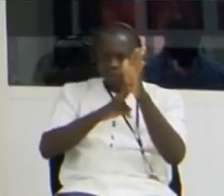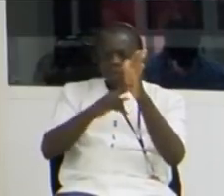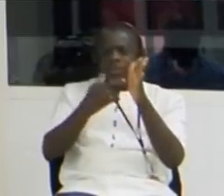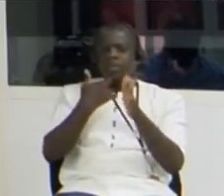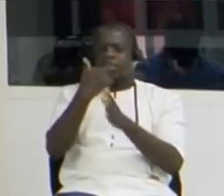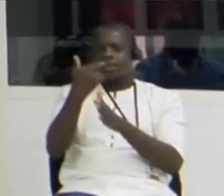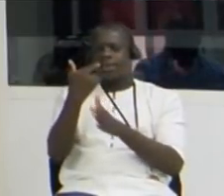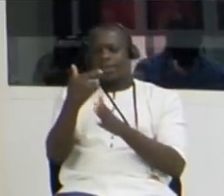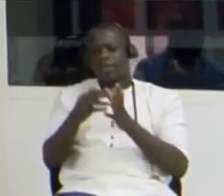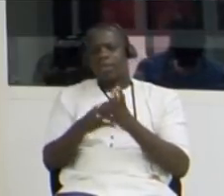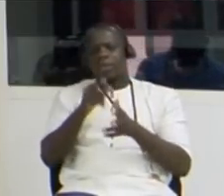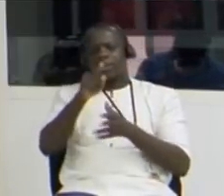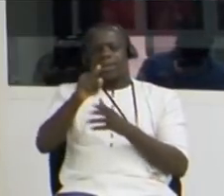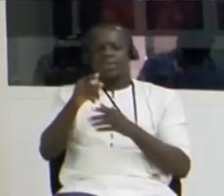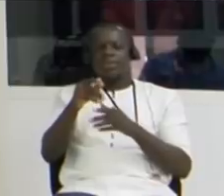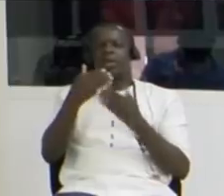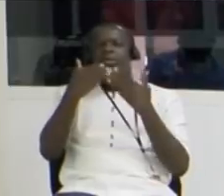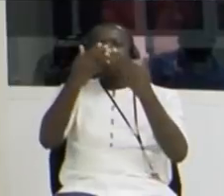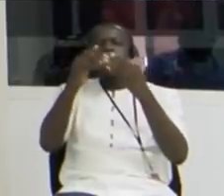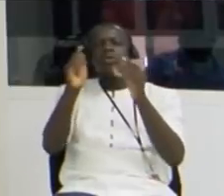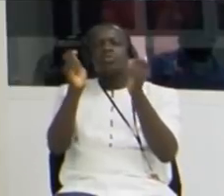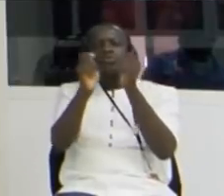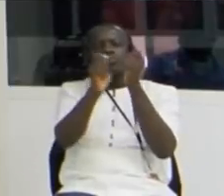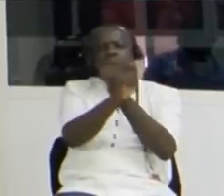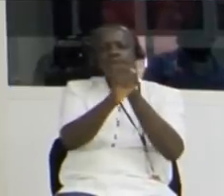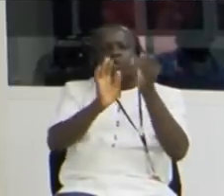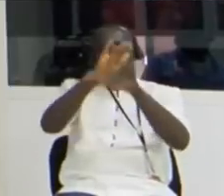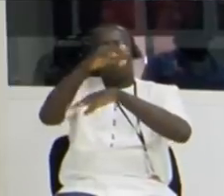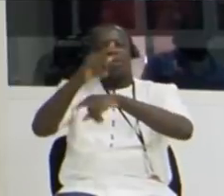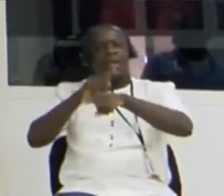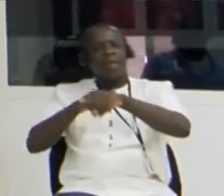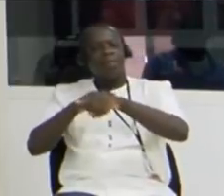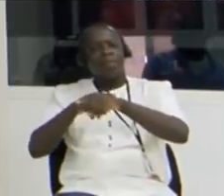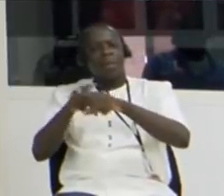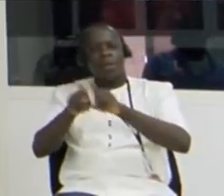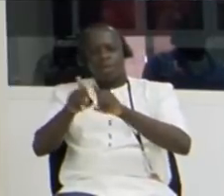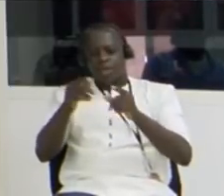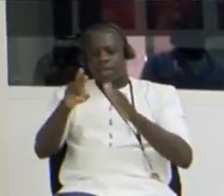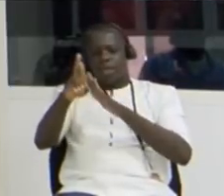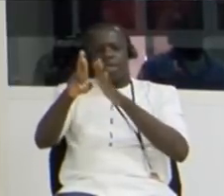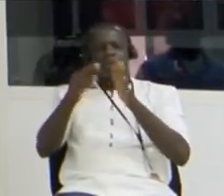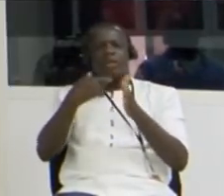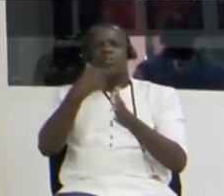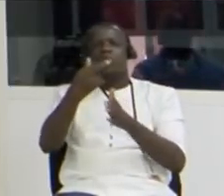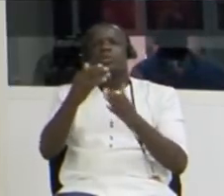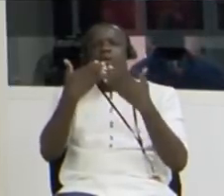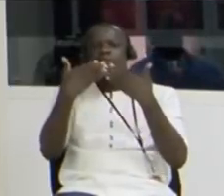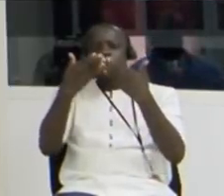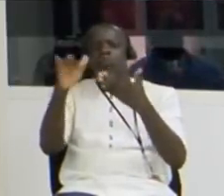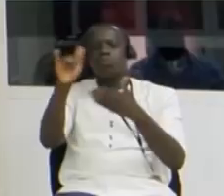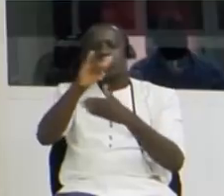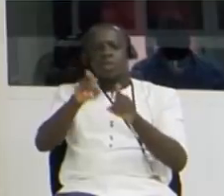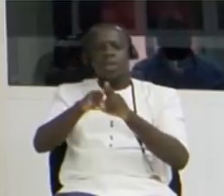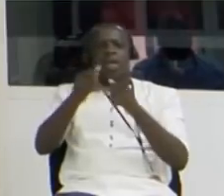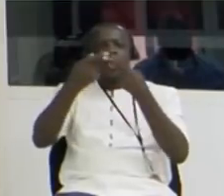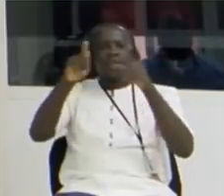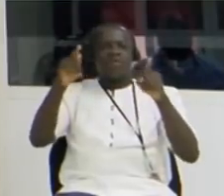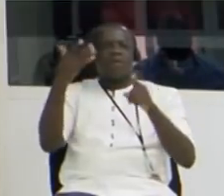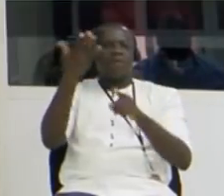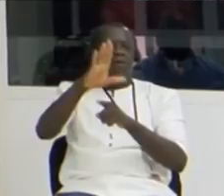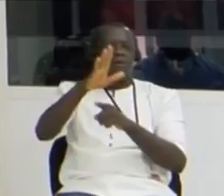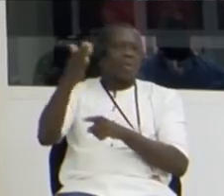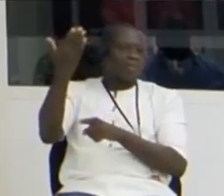that information change over time? Did they make a request for information which was different from the previous one? Please remind us